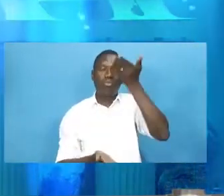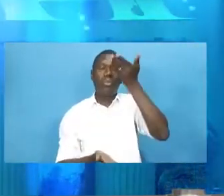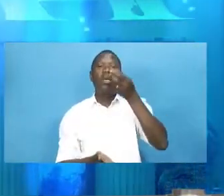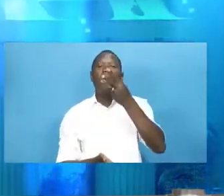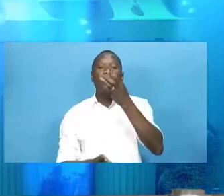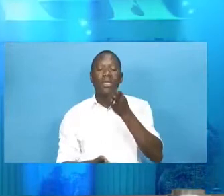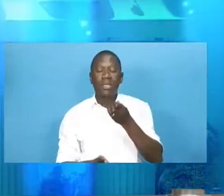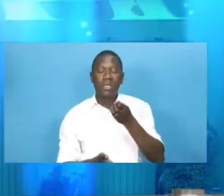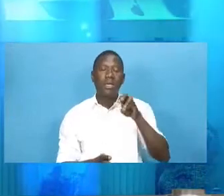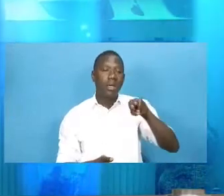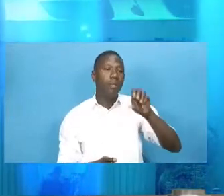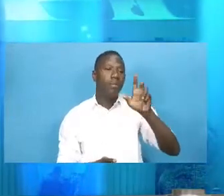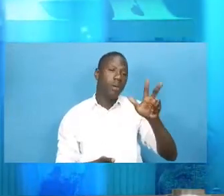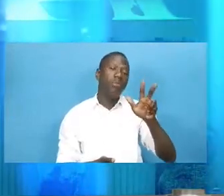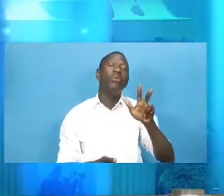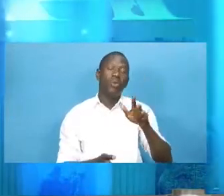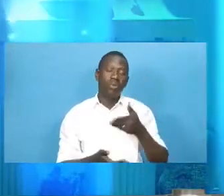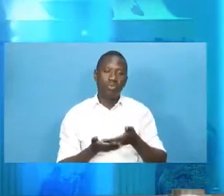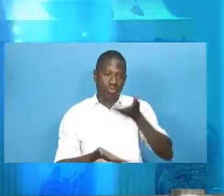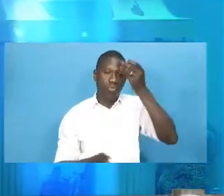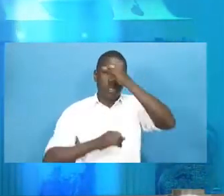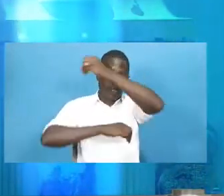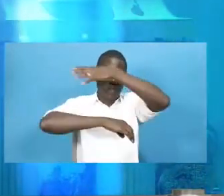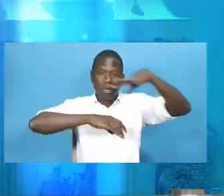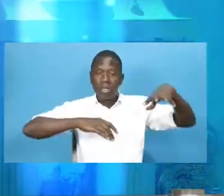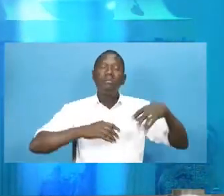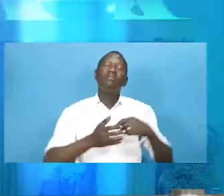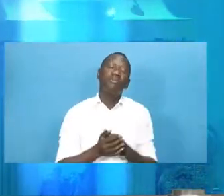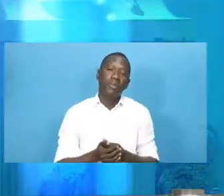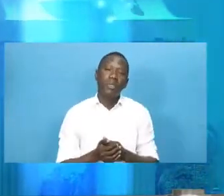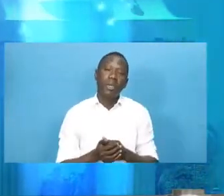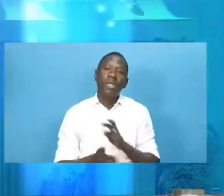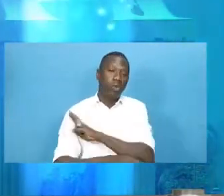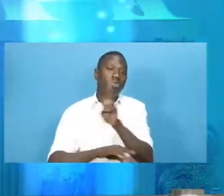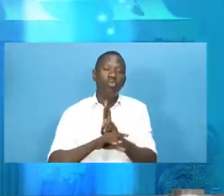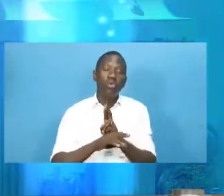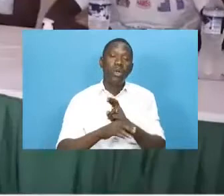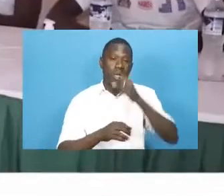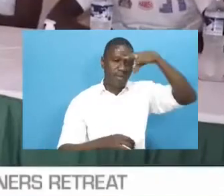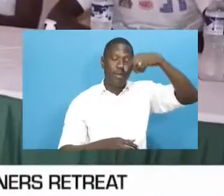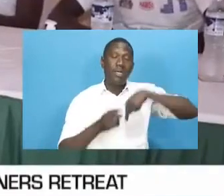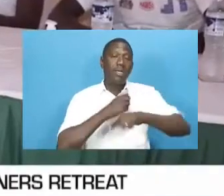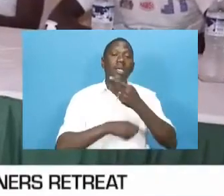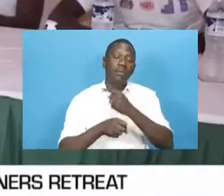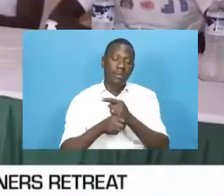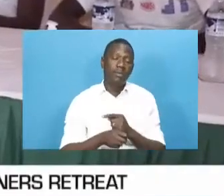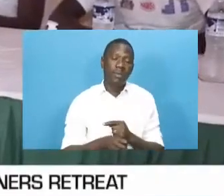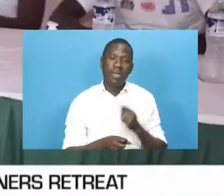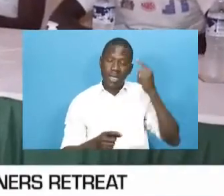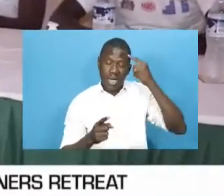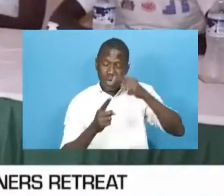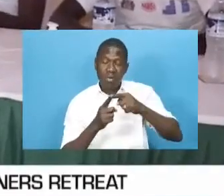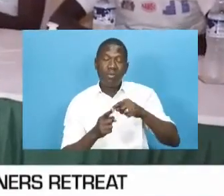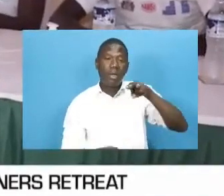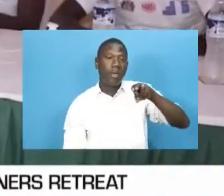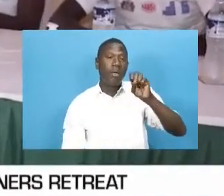NSP rural electrification with renewable energy in the Gambia. Omar Pijalo reports. The aim of the NSP is